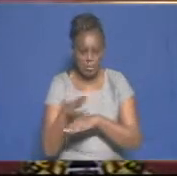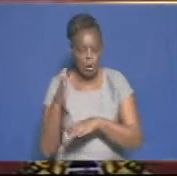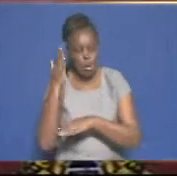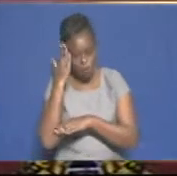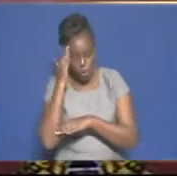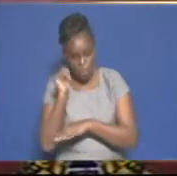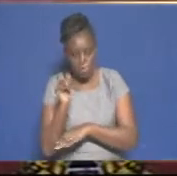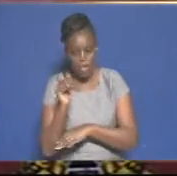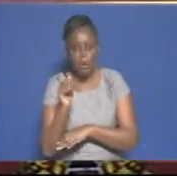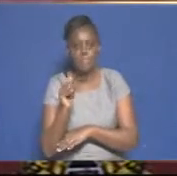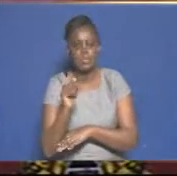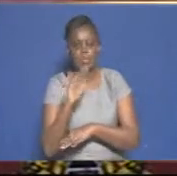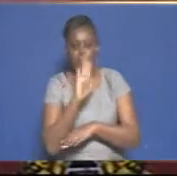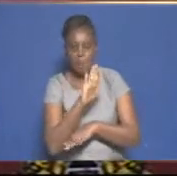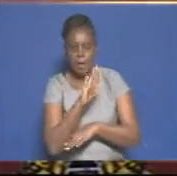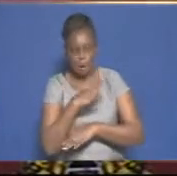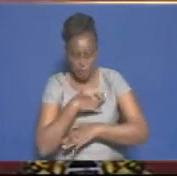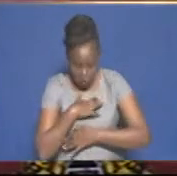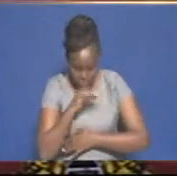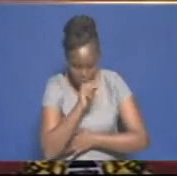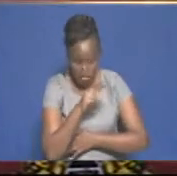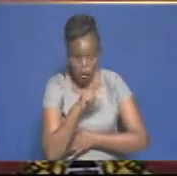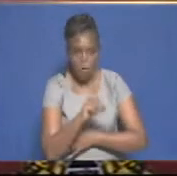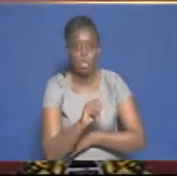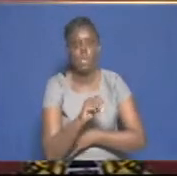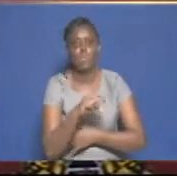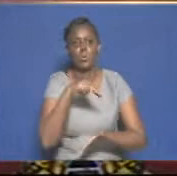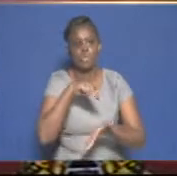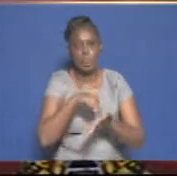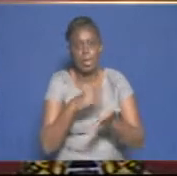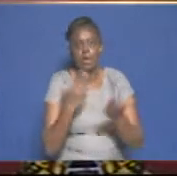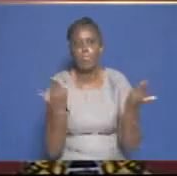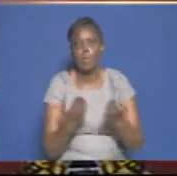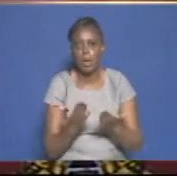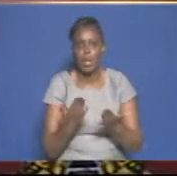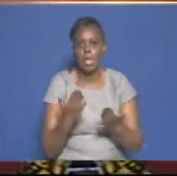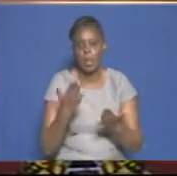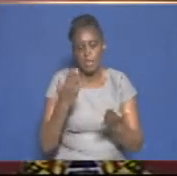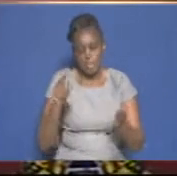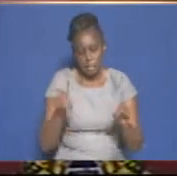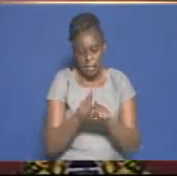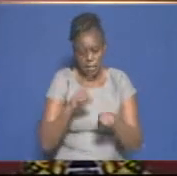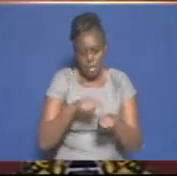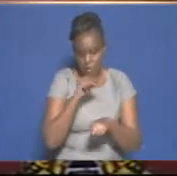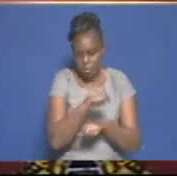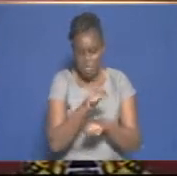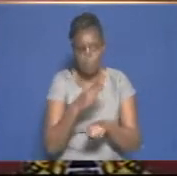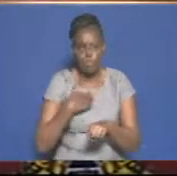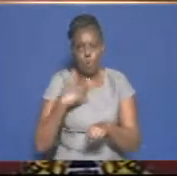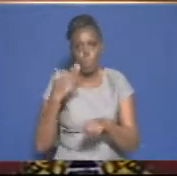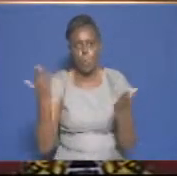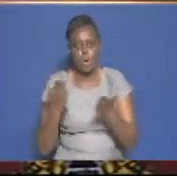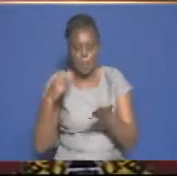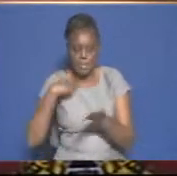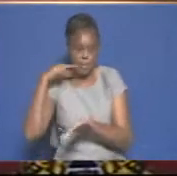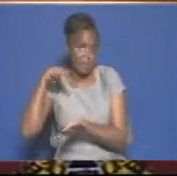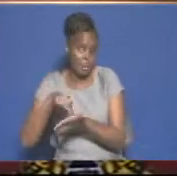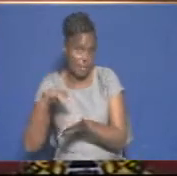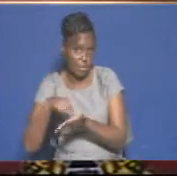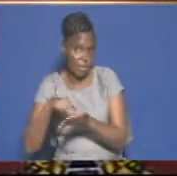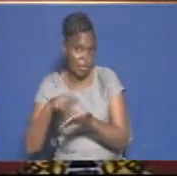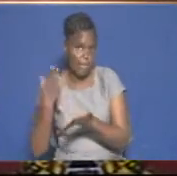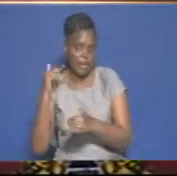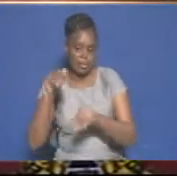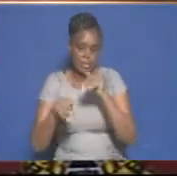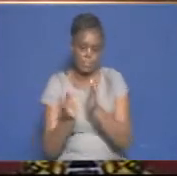the position of Jakoyo, and he knows my position. So, to the last general election,